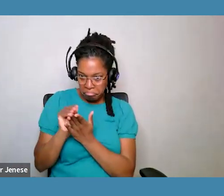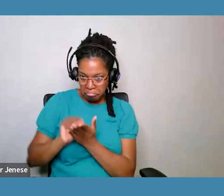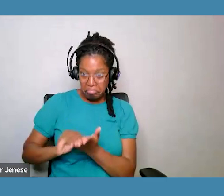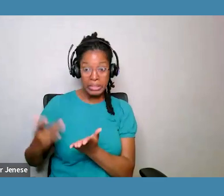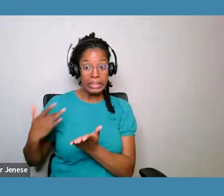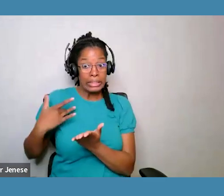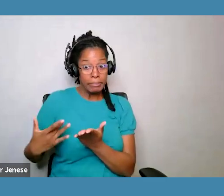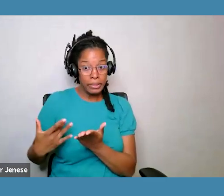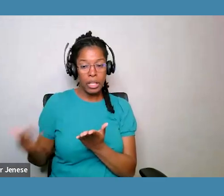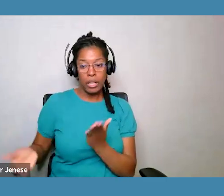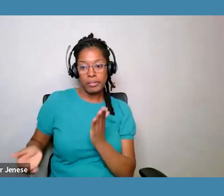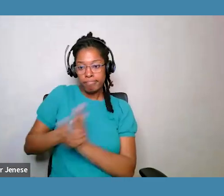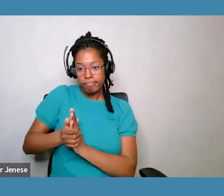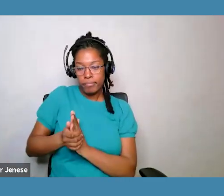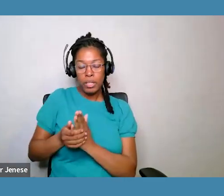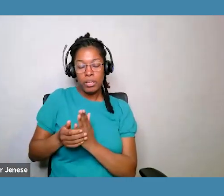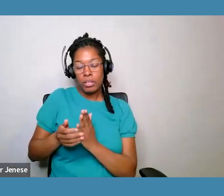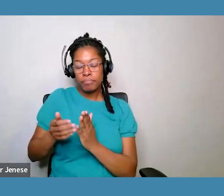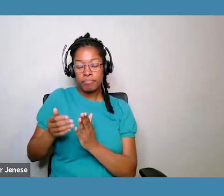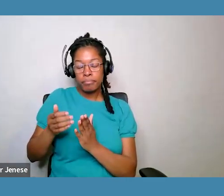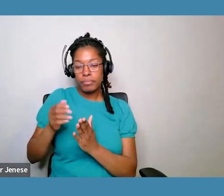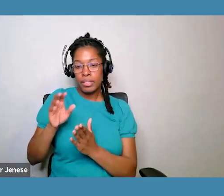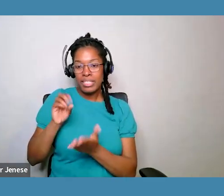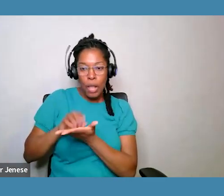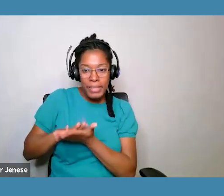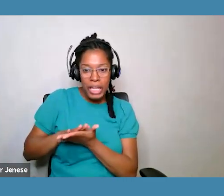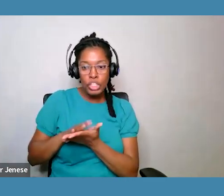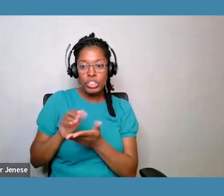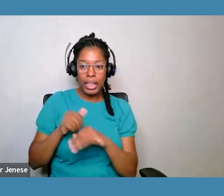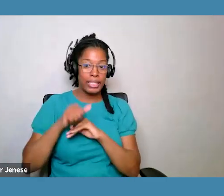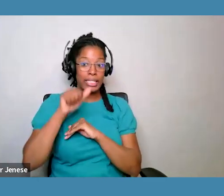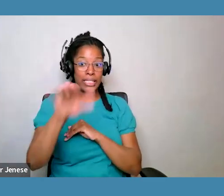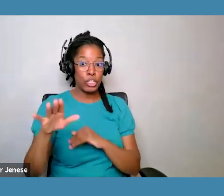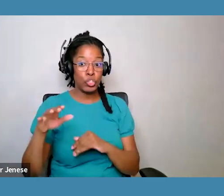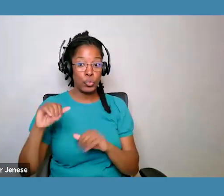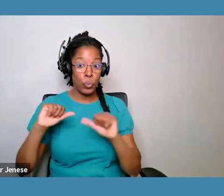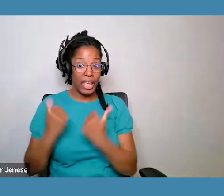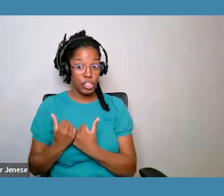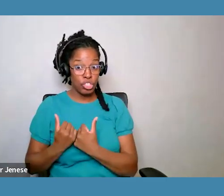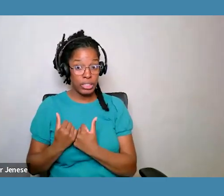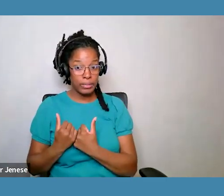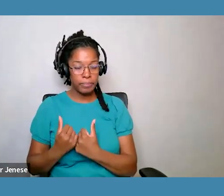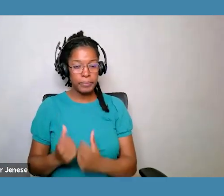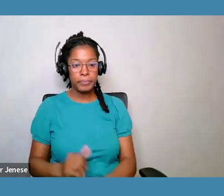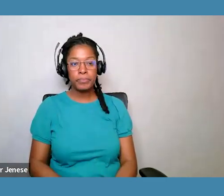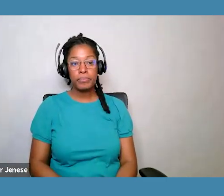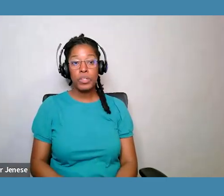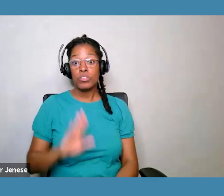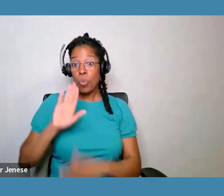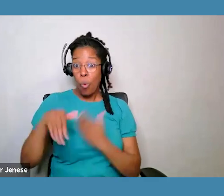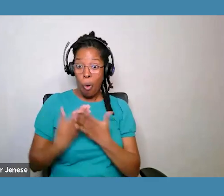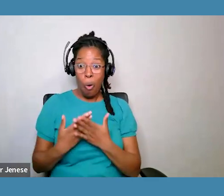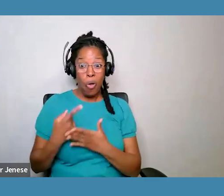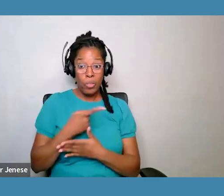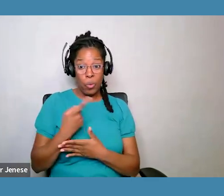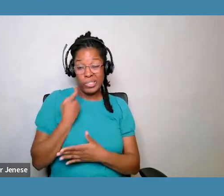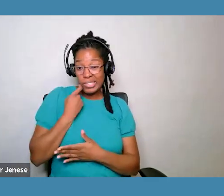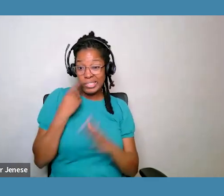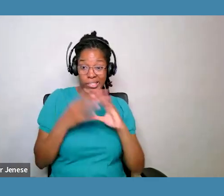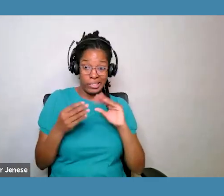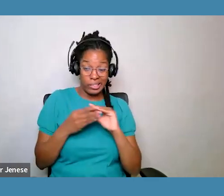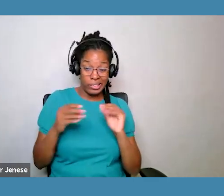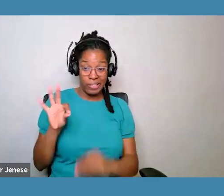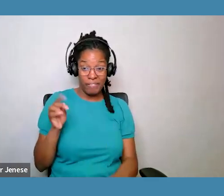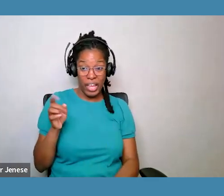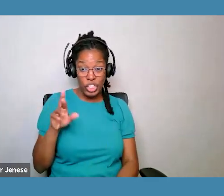then attaching supporting documentation and submitting it to the agency. So like I said, those factors,